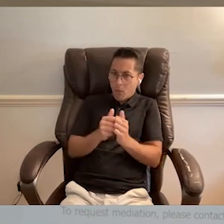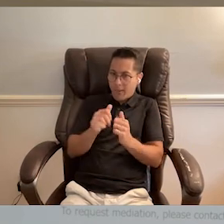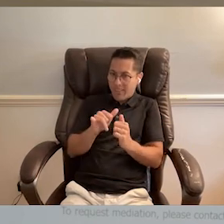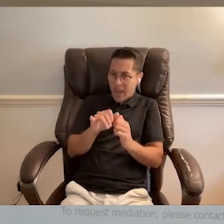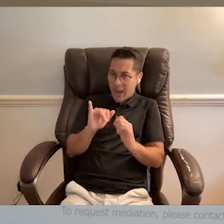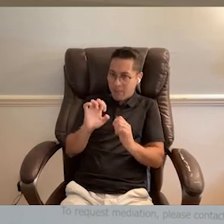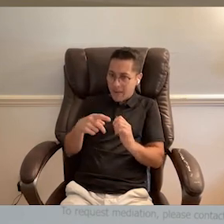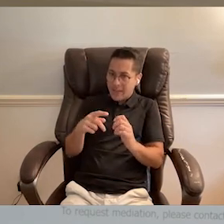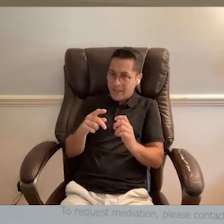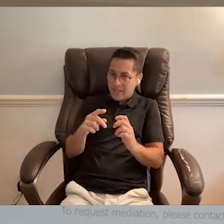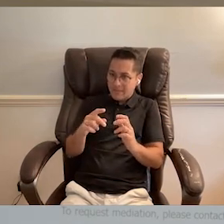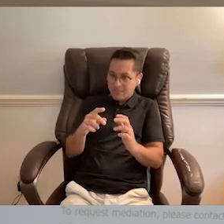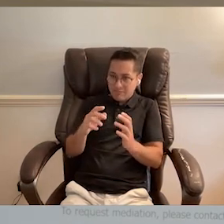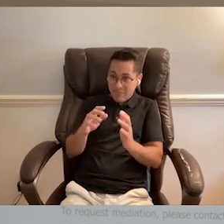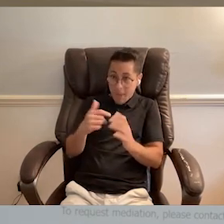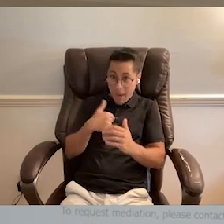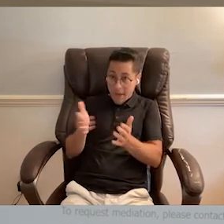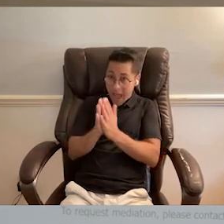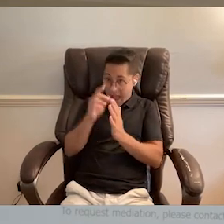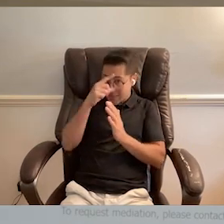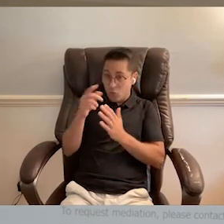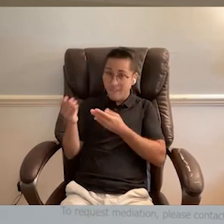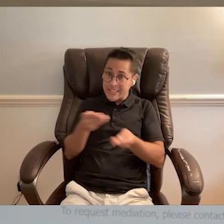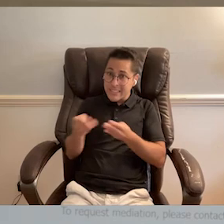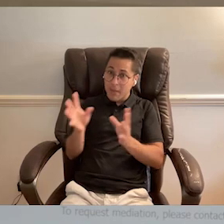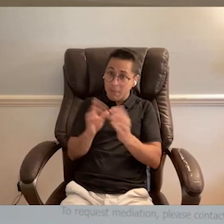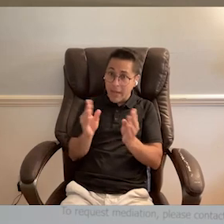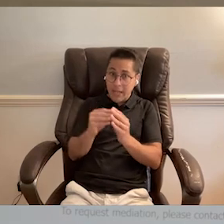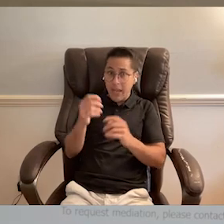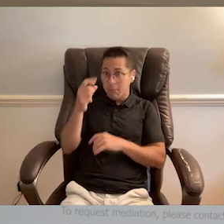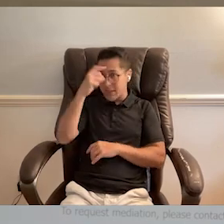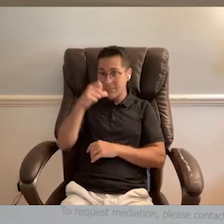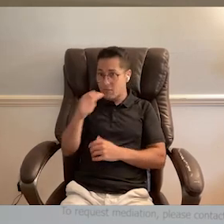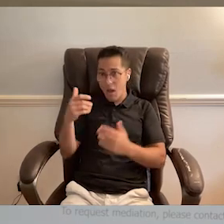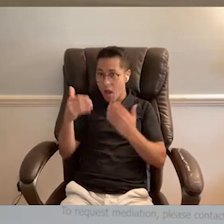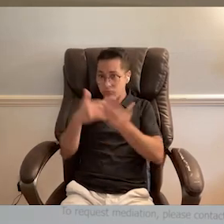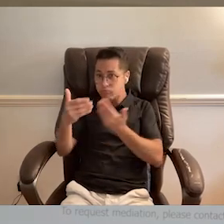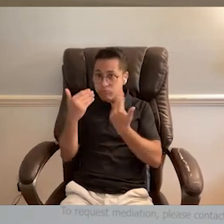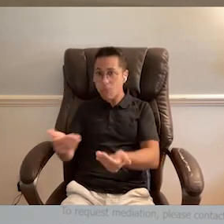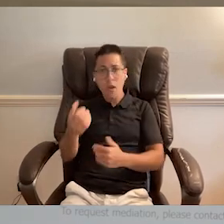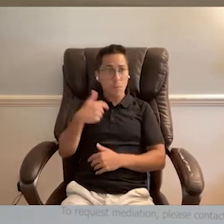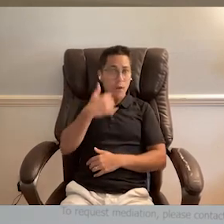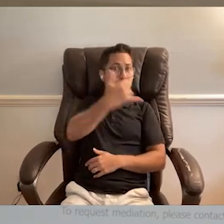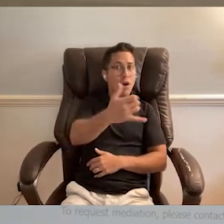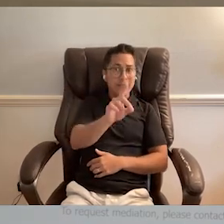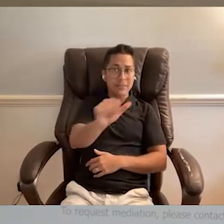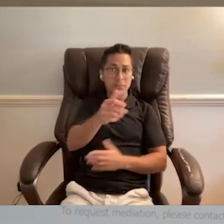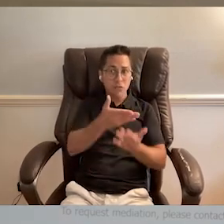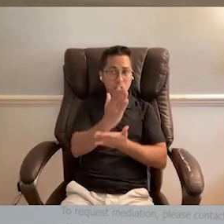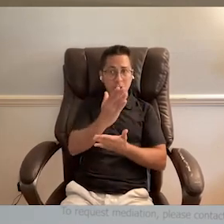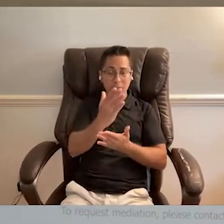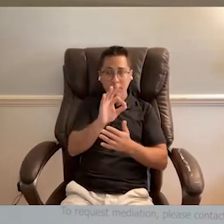for a facilitated meeting because it wasn't going well? Am I going to call Disability Rights Florida and ask for an advocate because you were getting